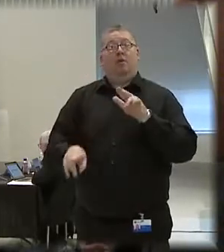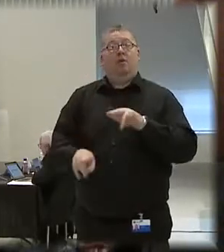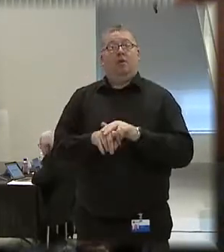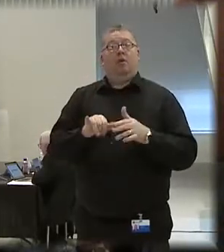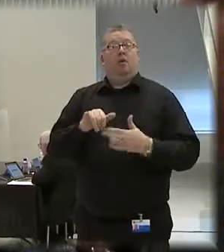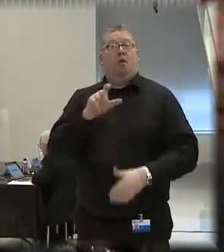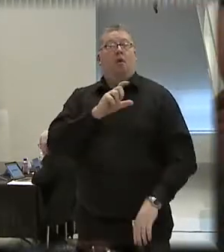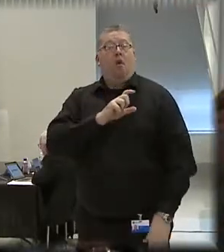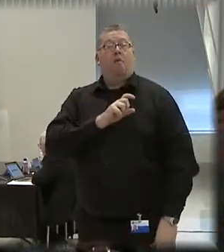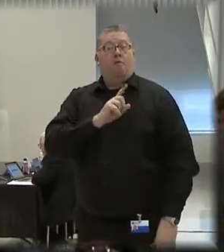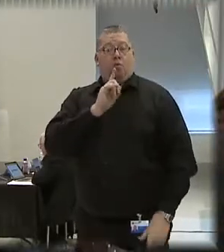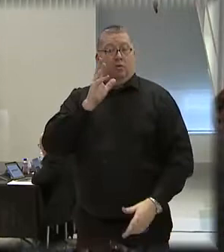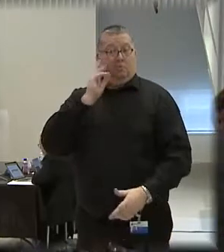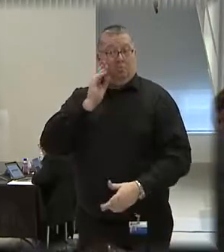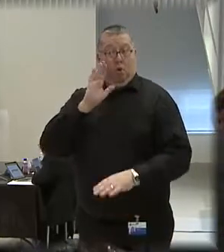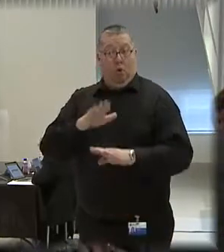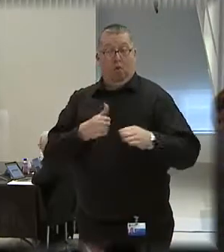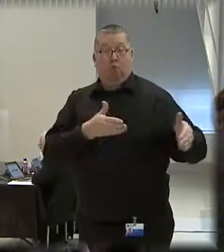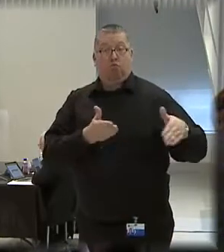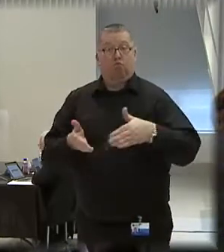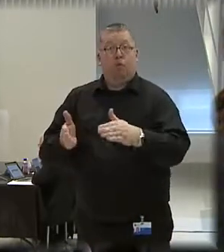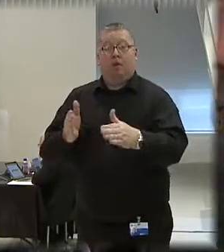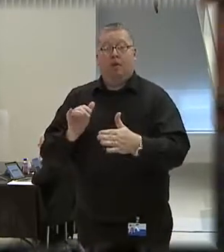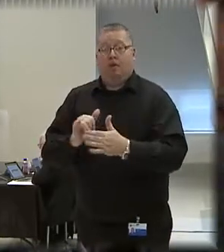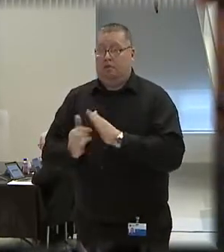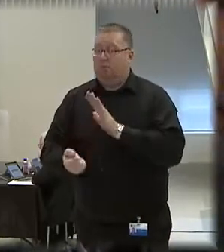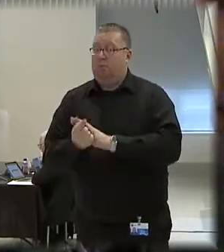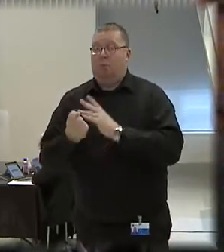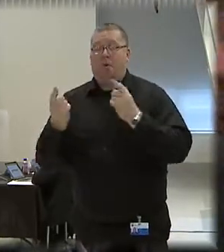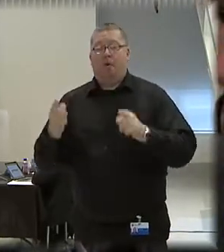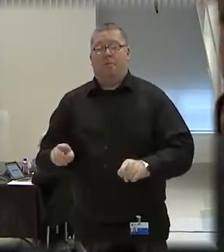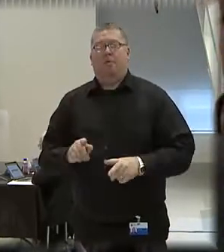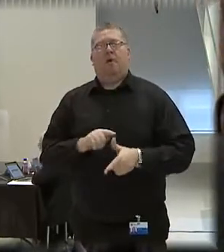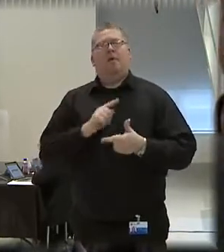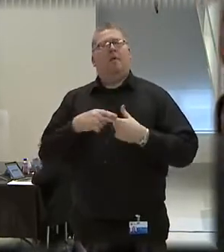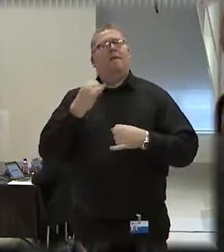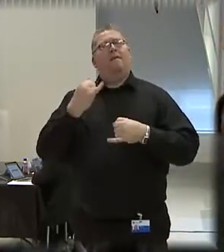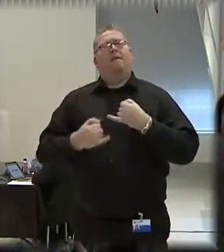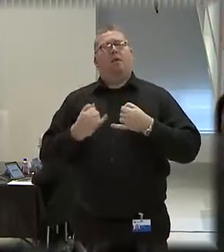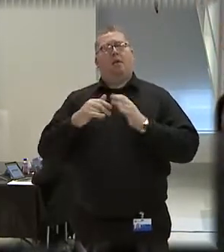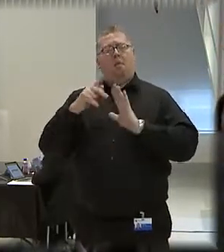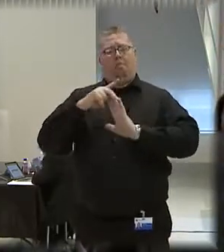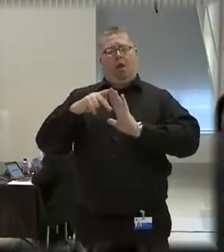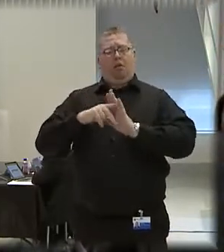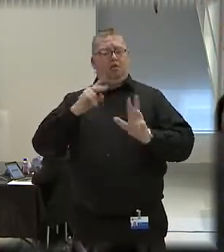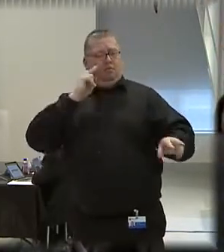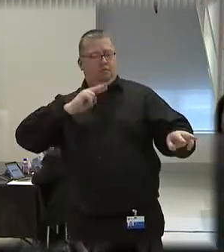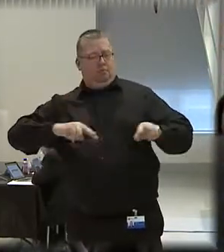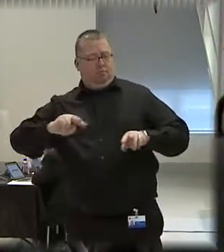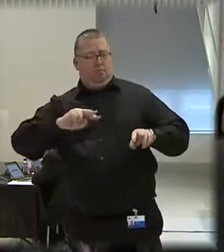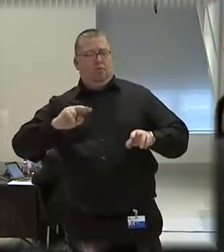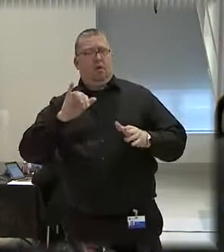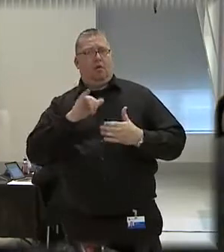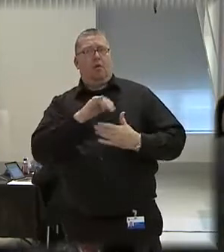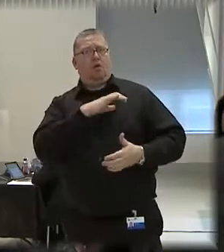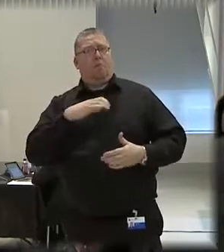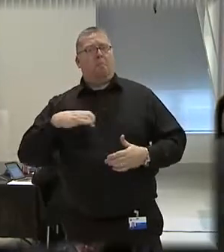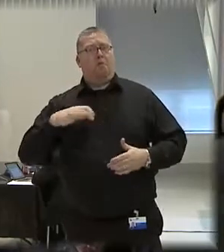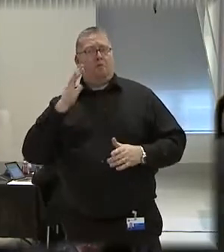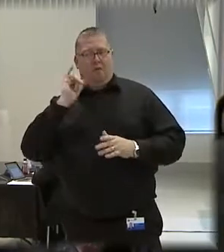officers confront on the street. And then finally, policy oversight commissions or panels can be a good